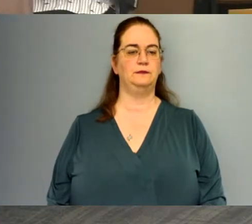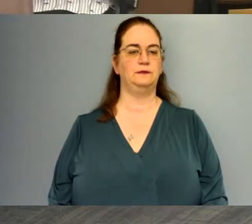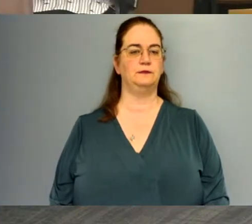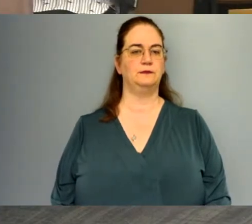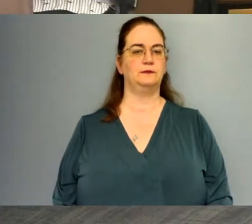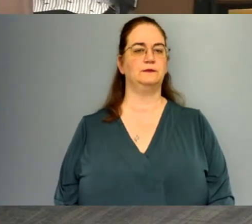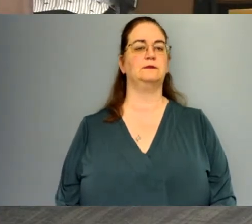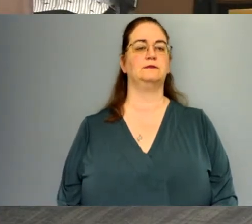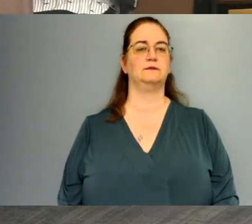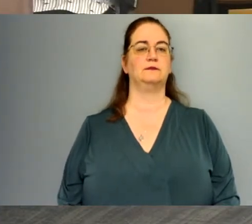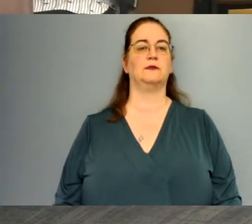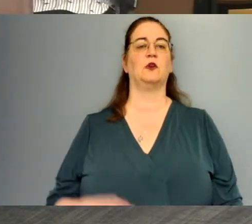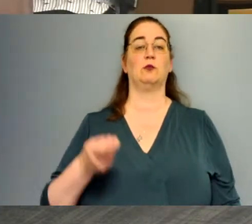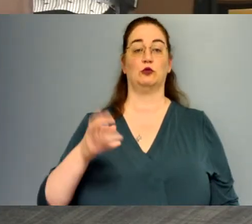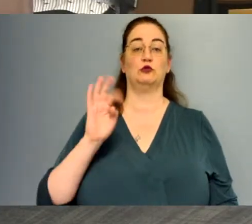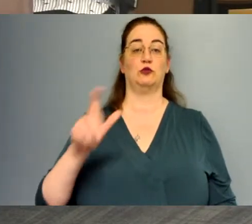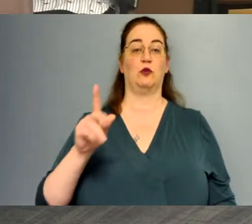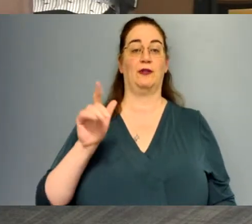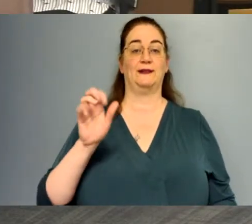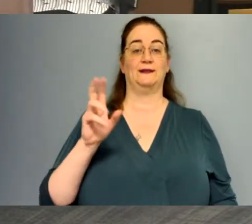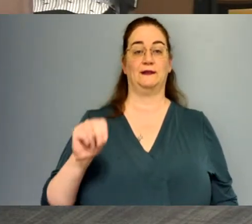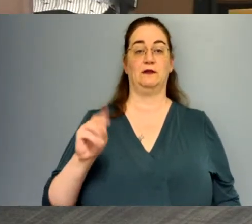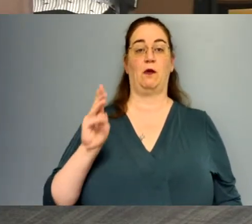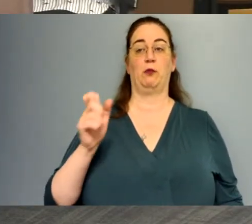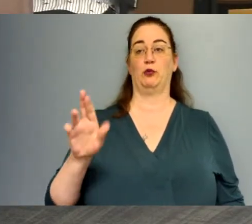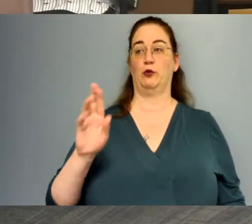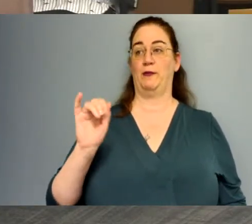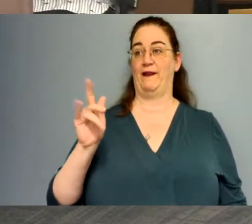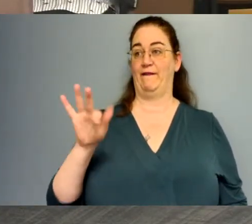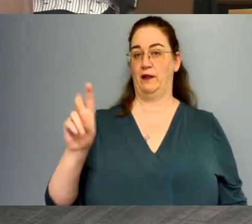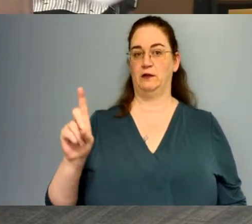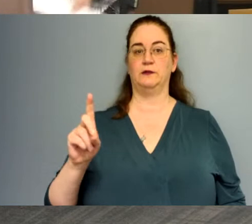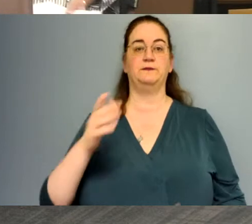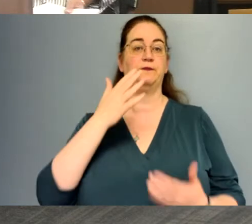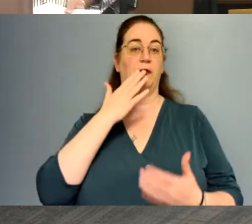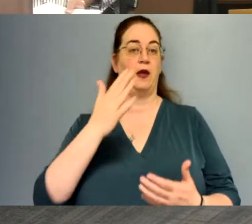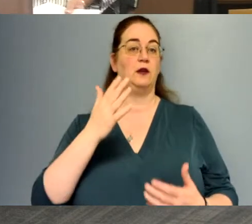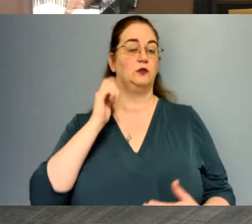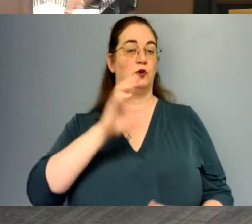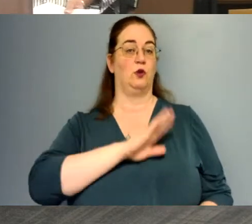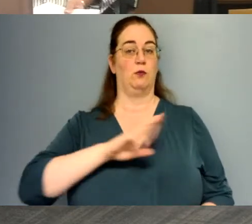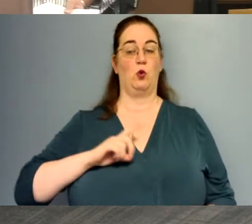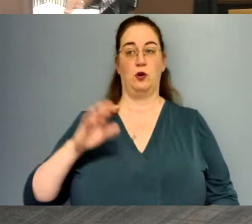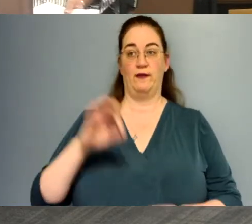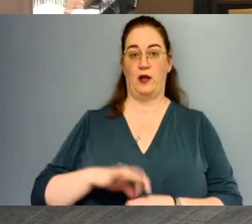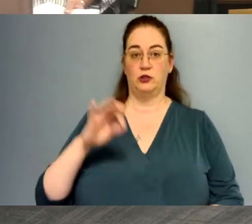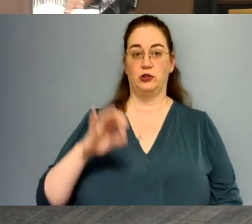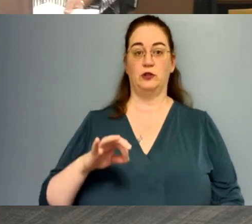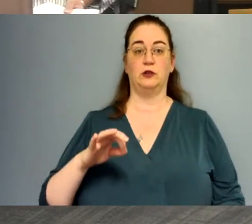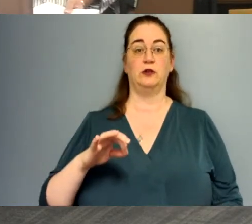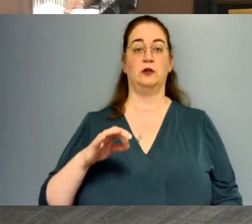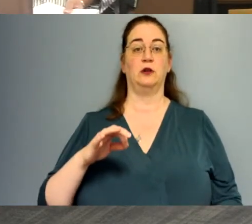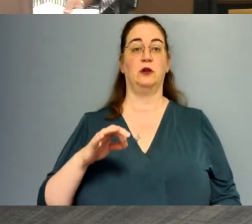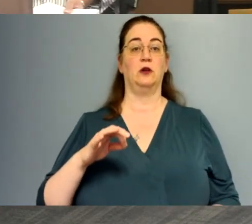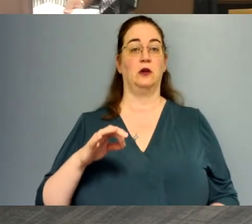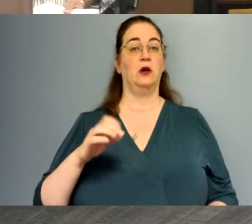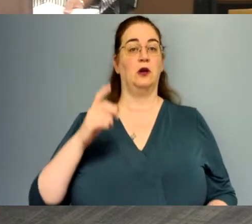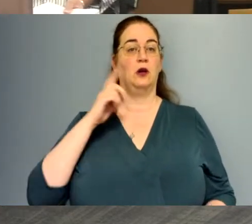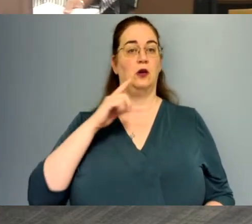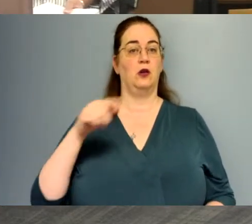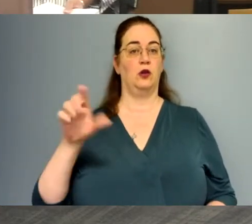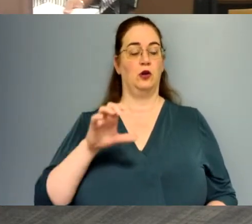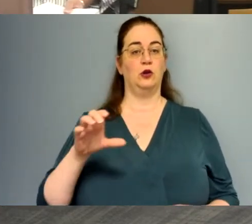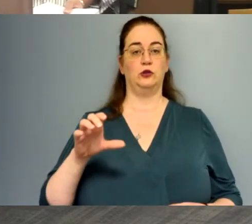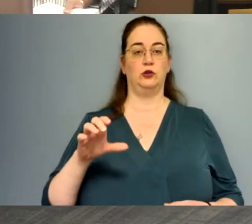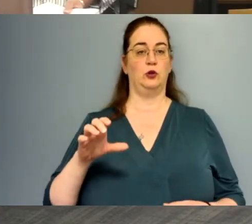Good morning. Priscilla Linden, Upper Makefield. Thanks to the Board of Elections and Tom Freitag, they're doing yeoman's